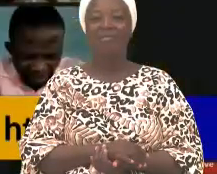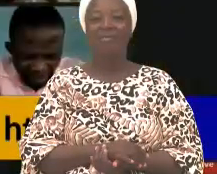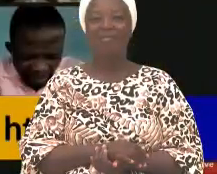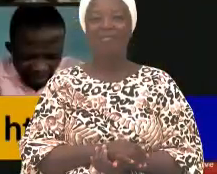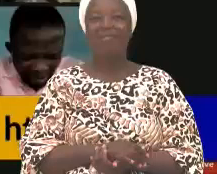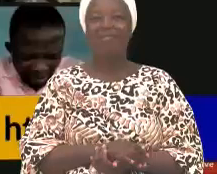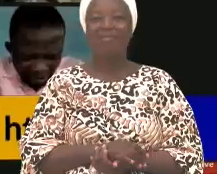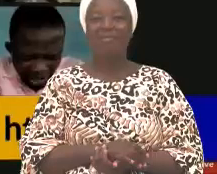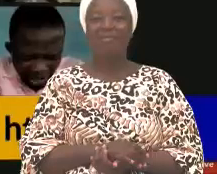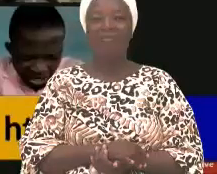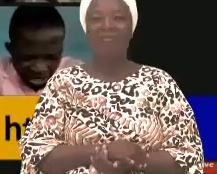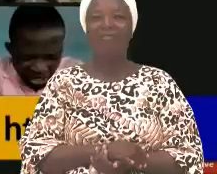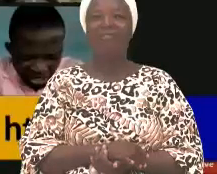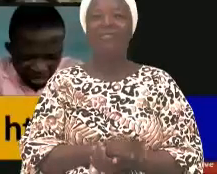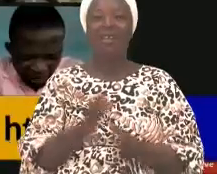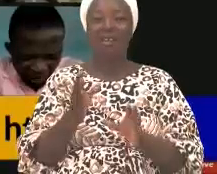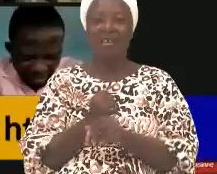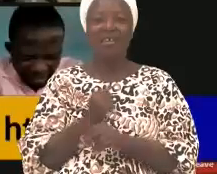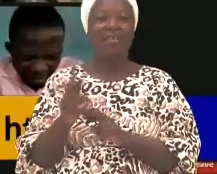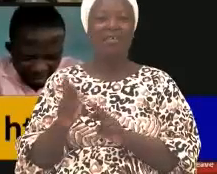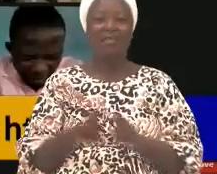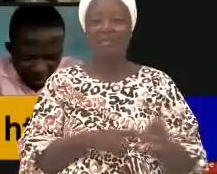Get ready.